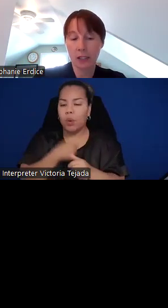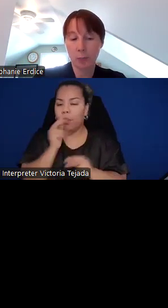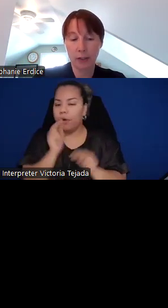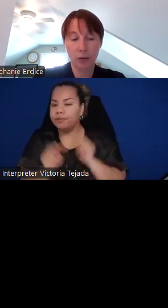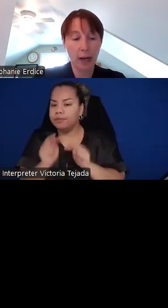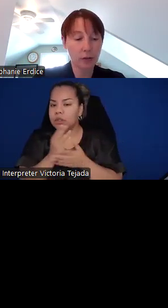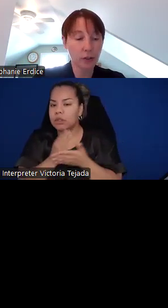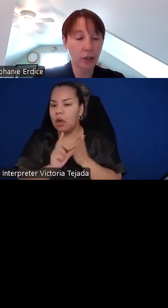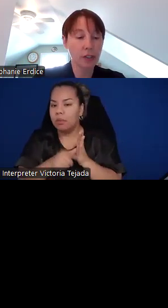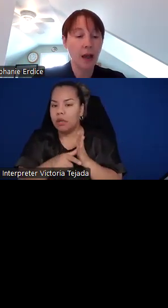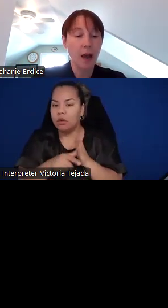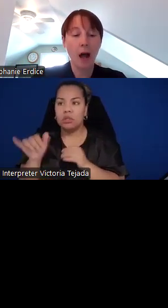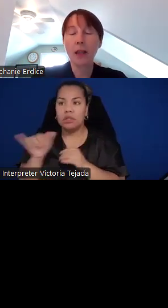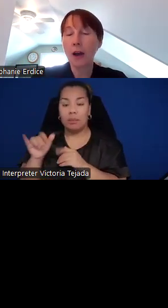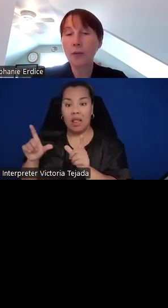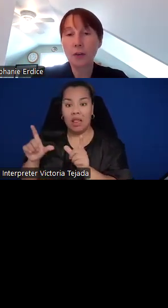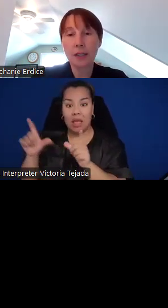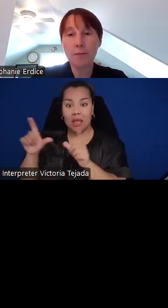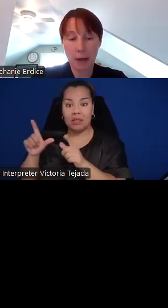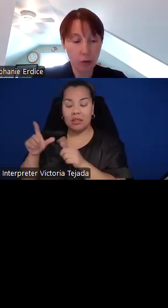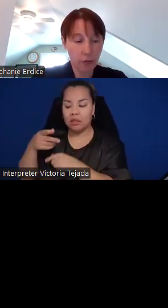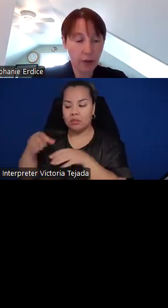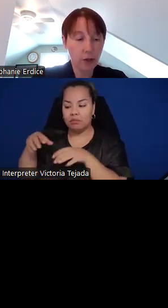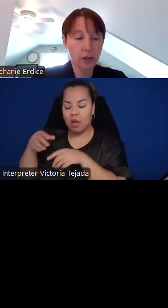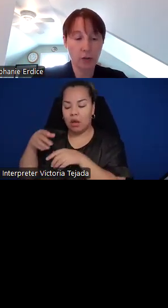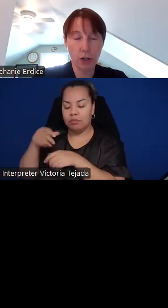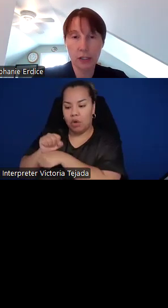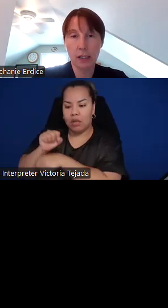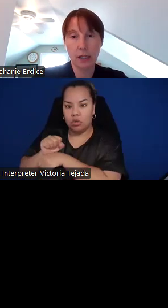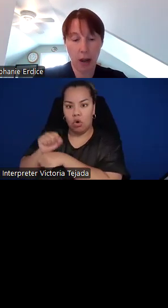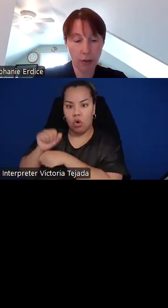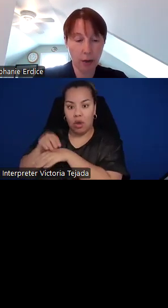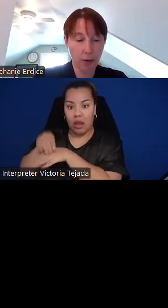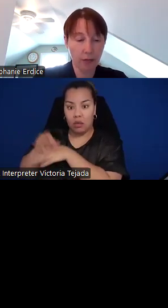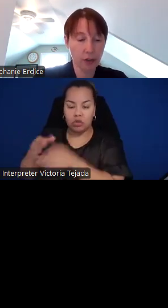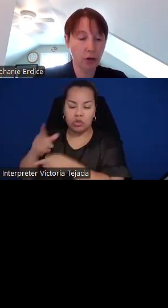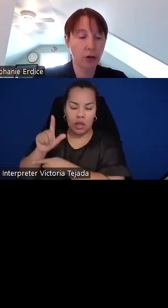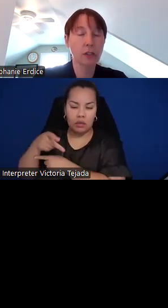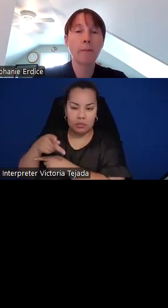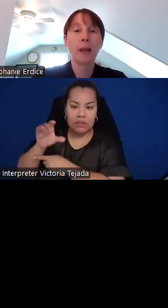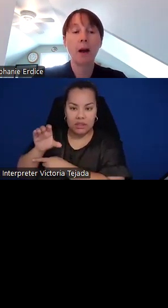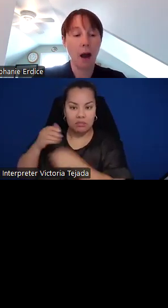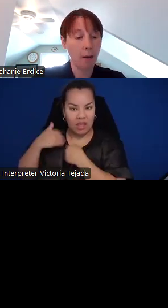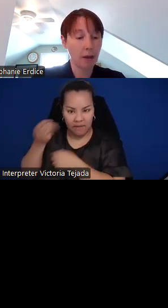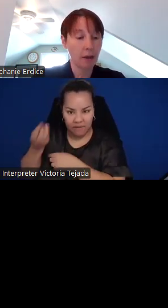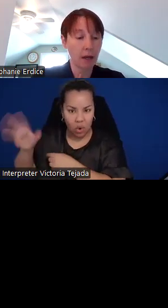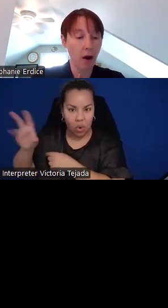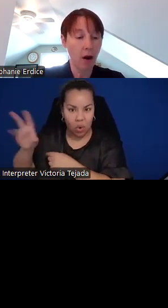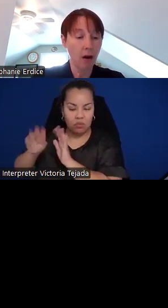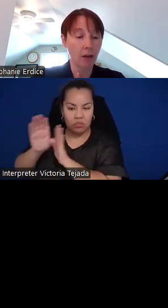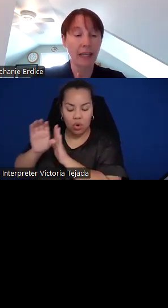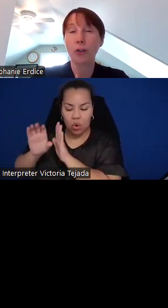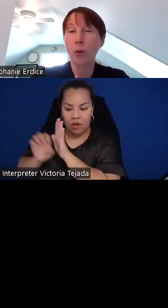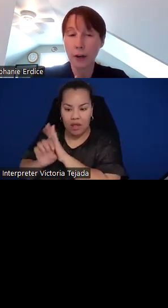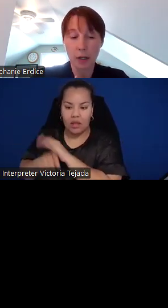with licensed practical counselors, a lot of folks in the medical field, so nurses and healthcare professionals.